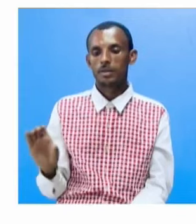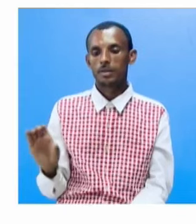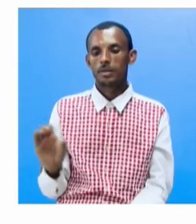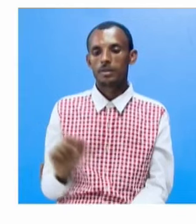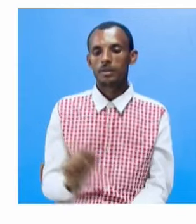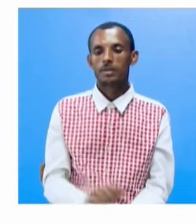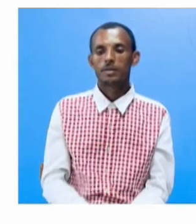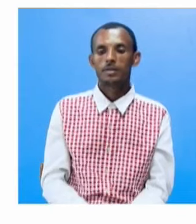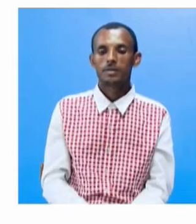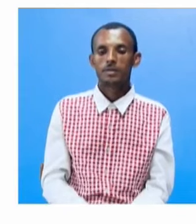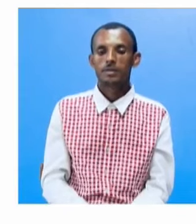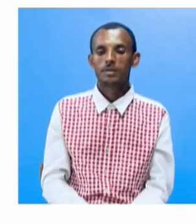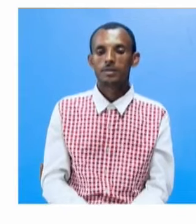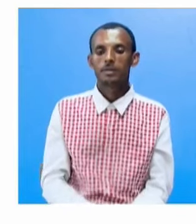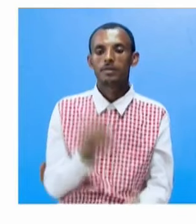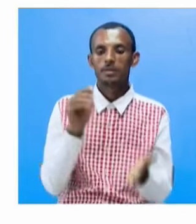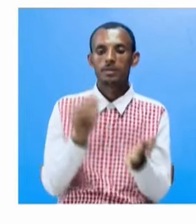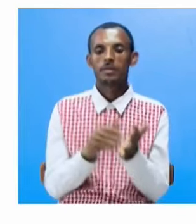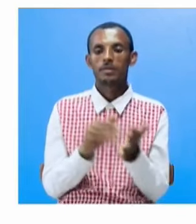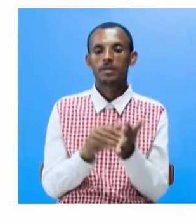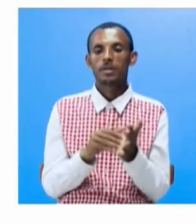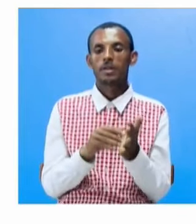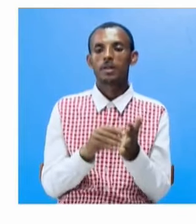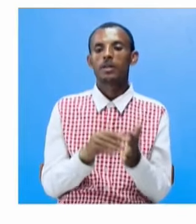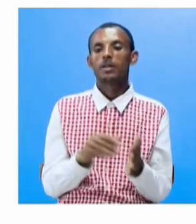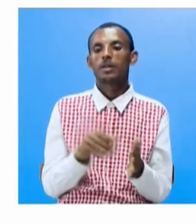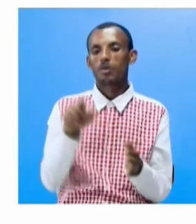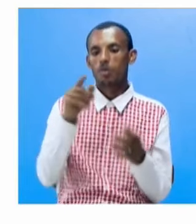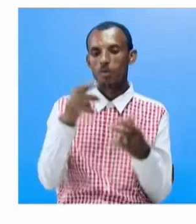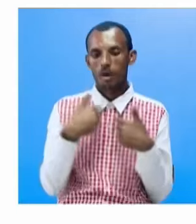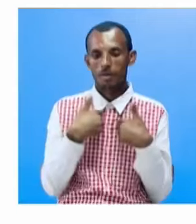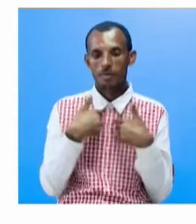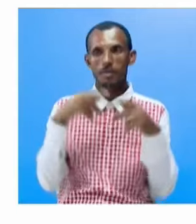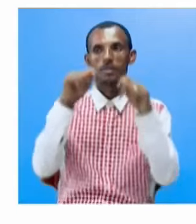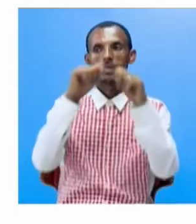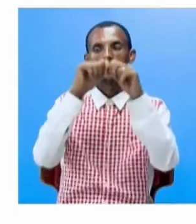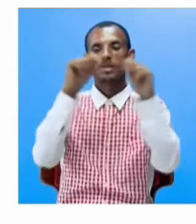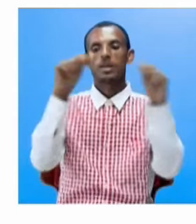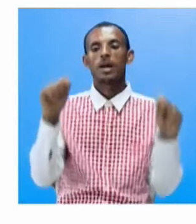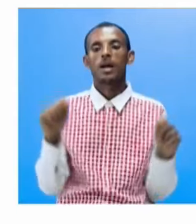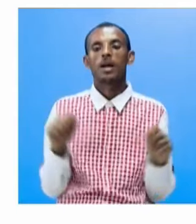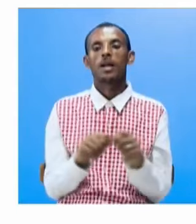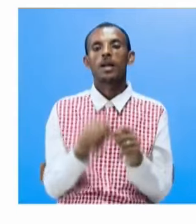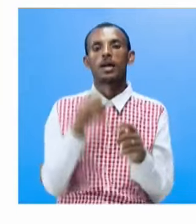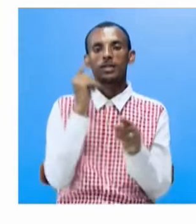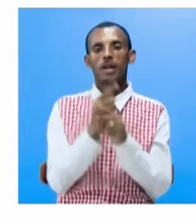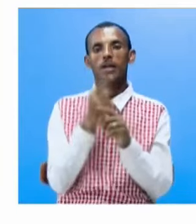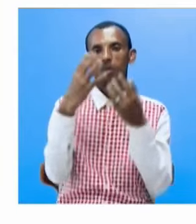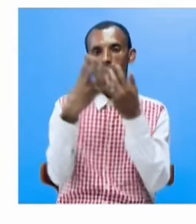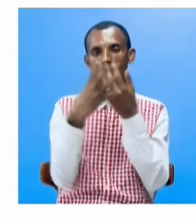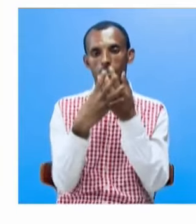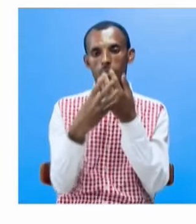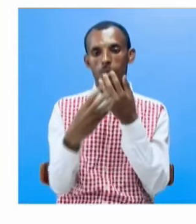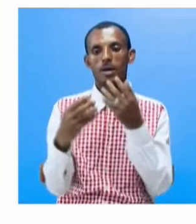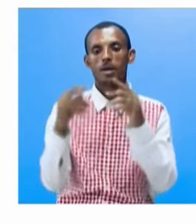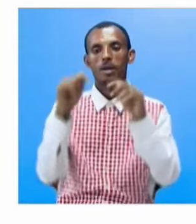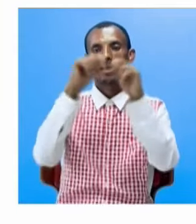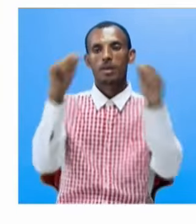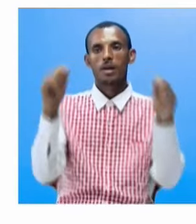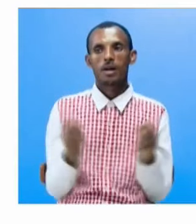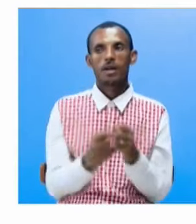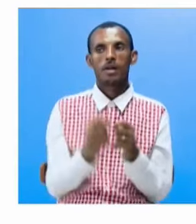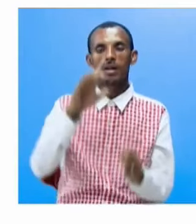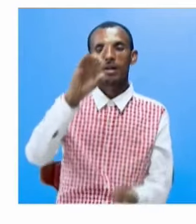ABC. Again, here you have this exact copy or congruent triangle